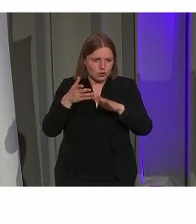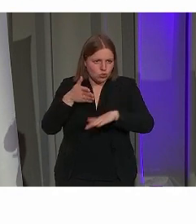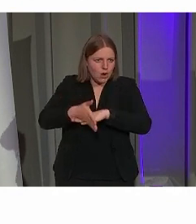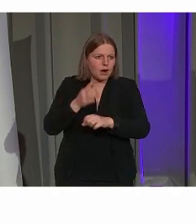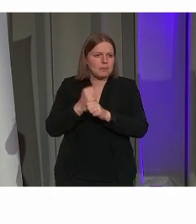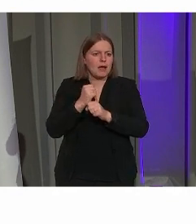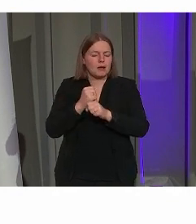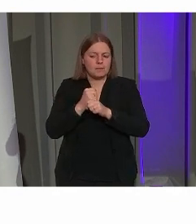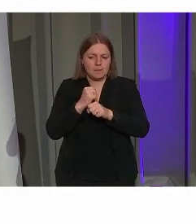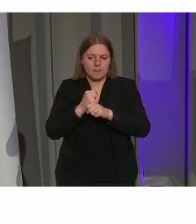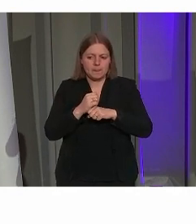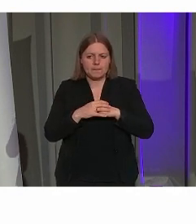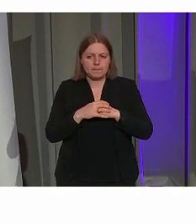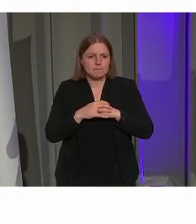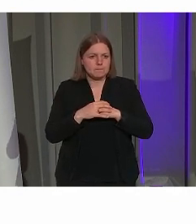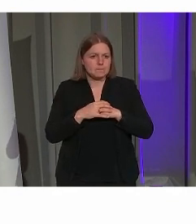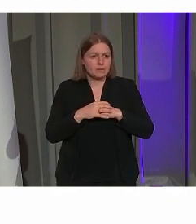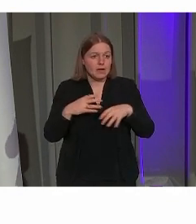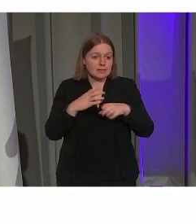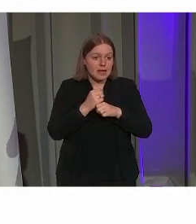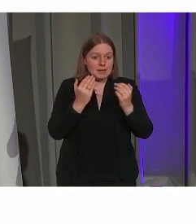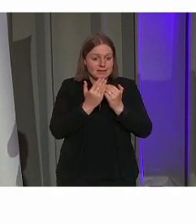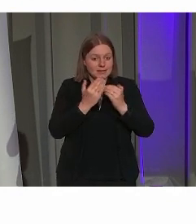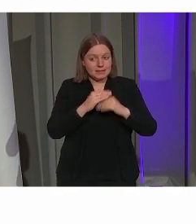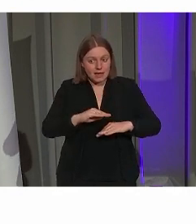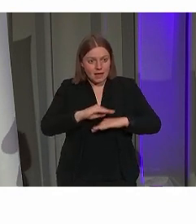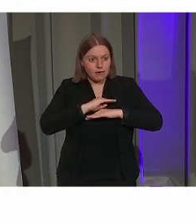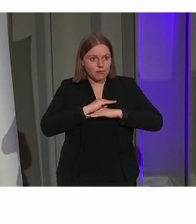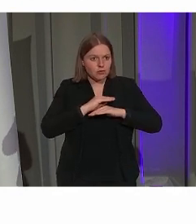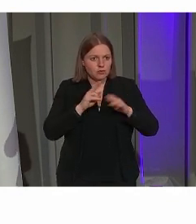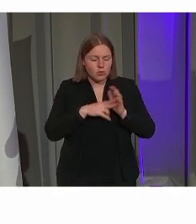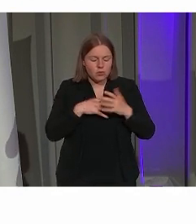city center to make bus stops more accessible.